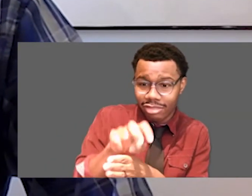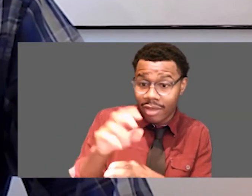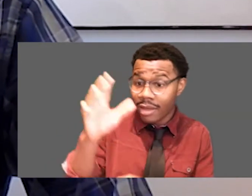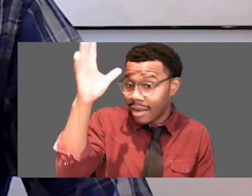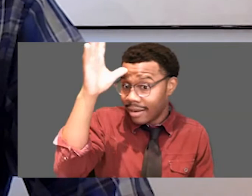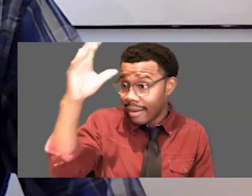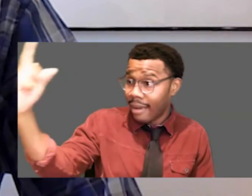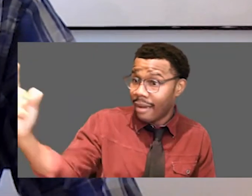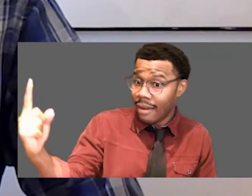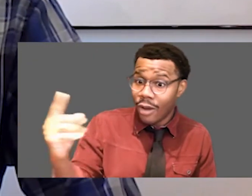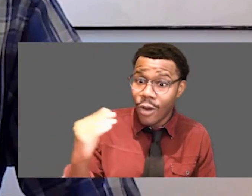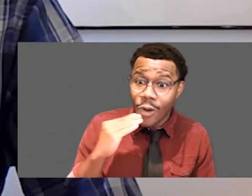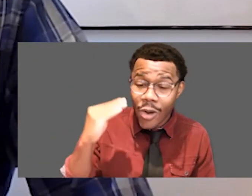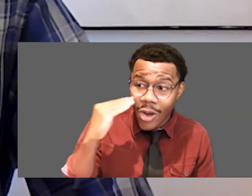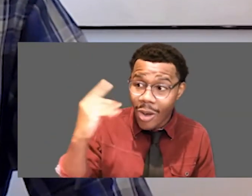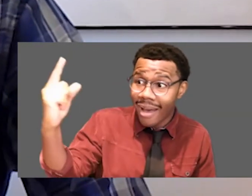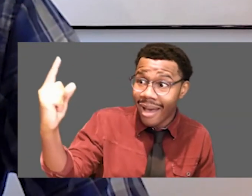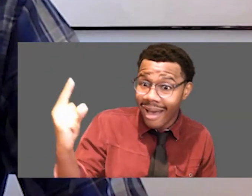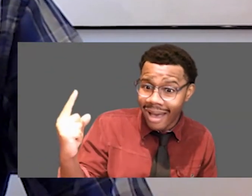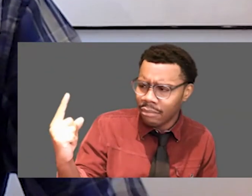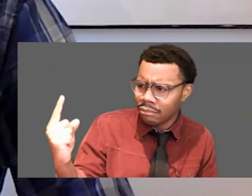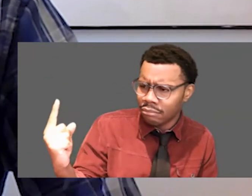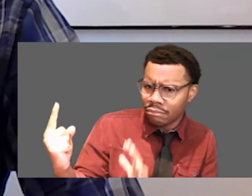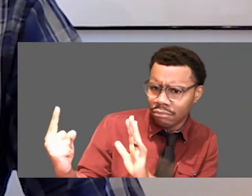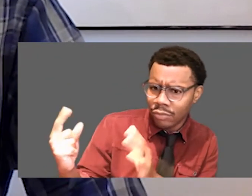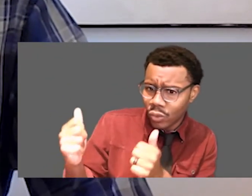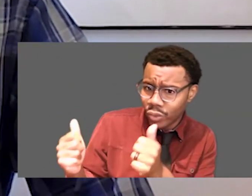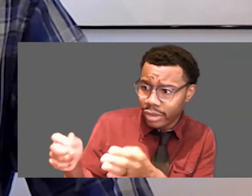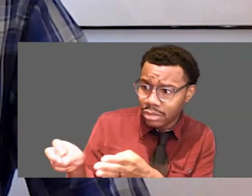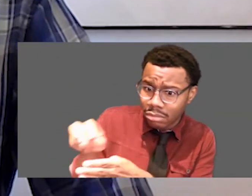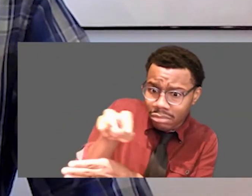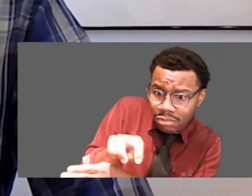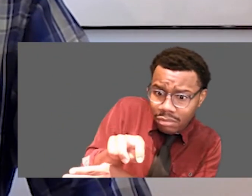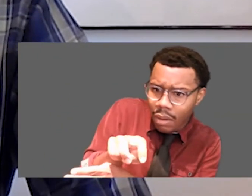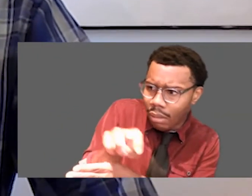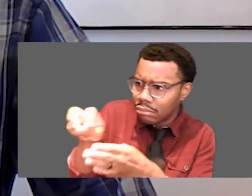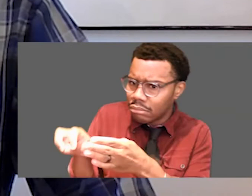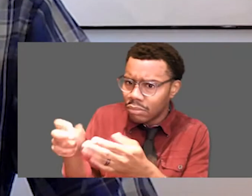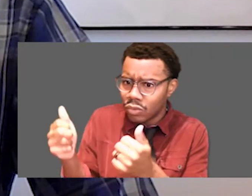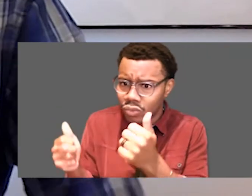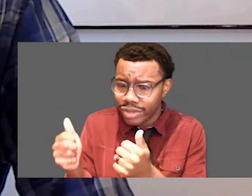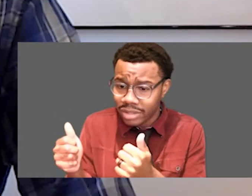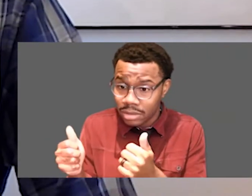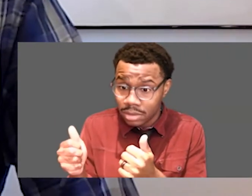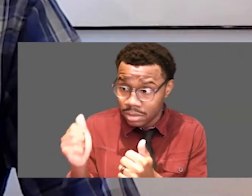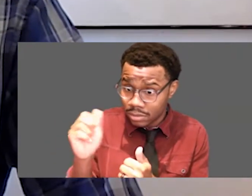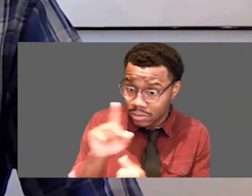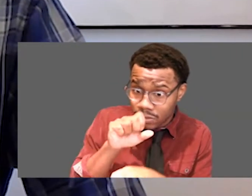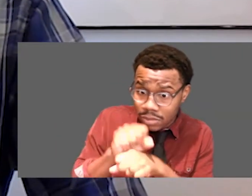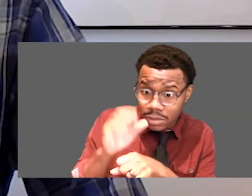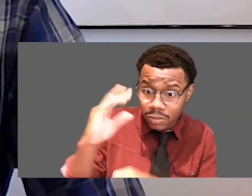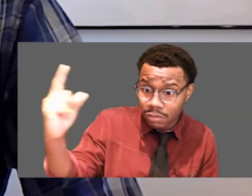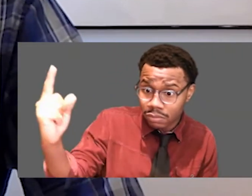Or would he even make it home? Could he be hurt overdosed somewhere, could have gotten